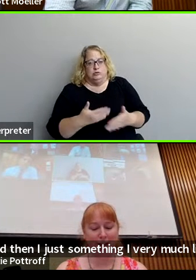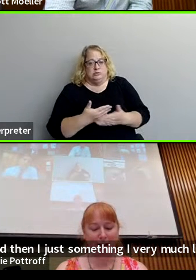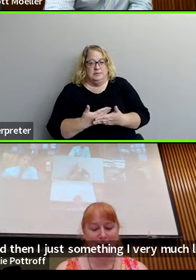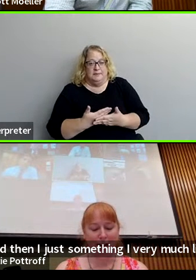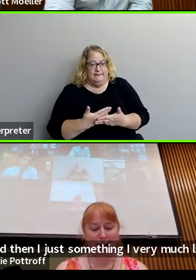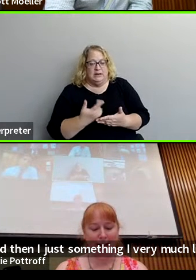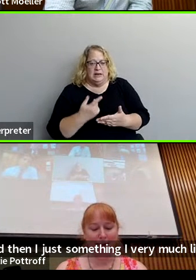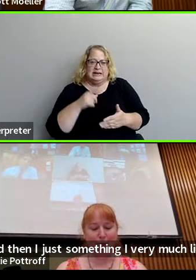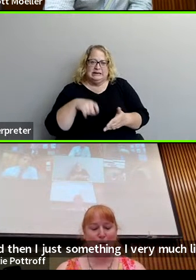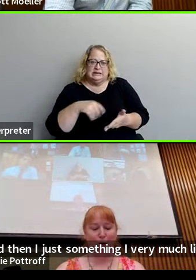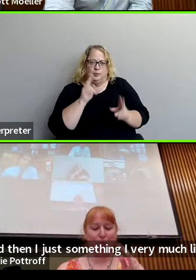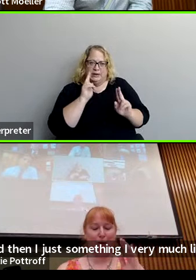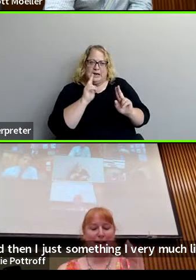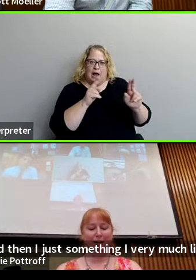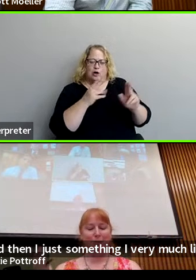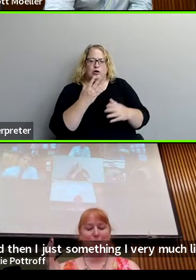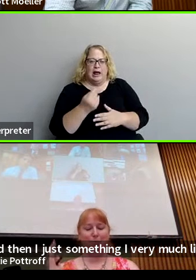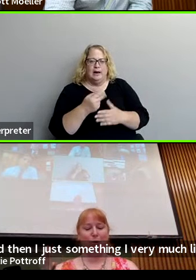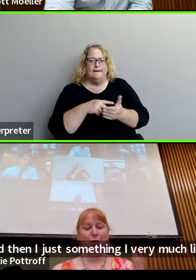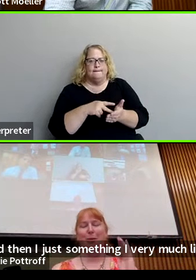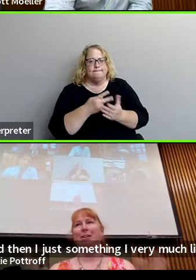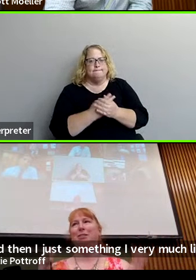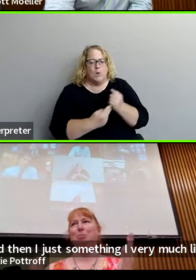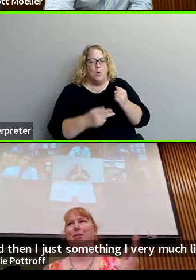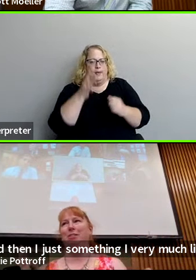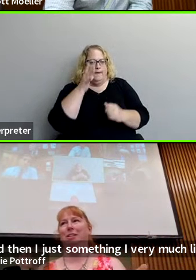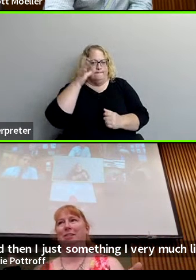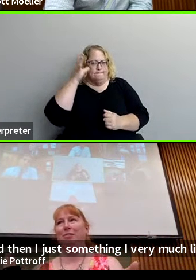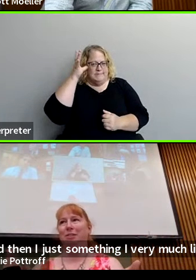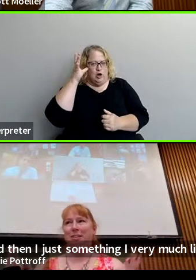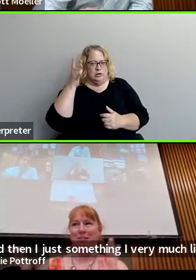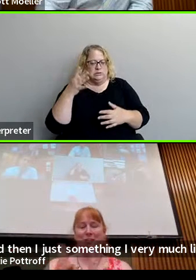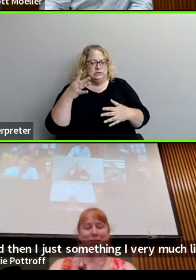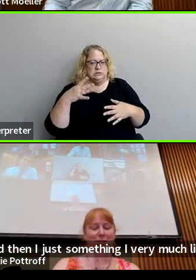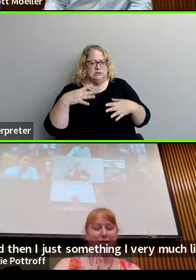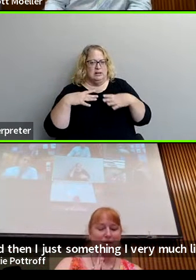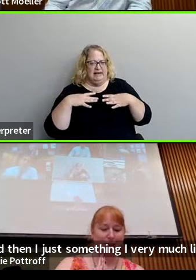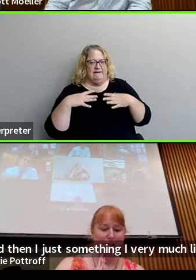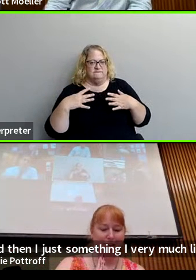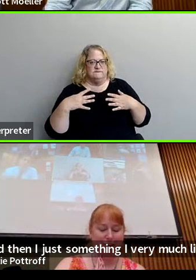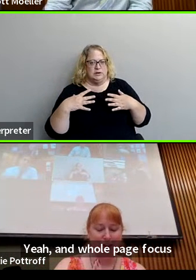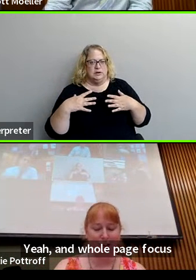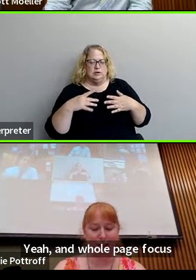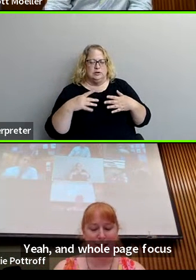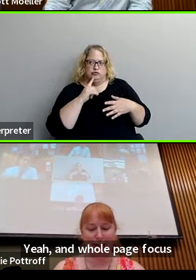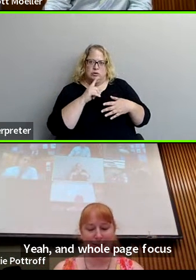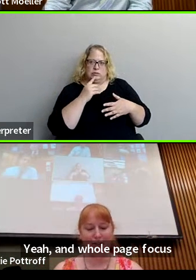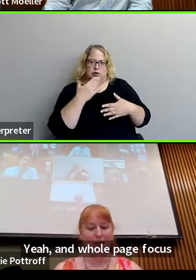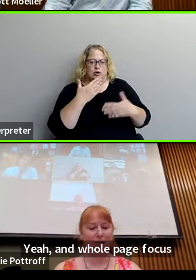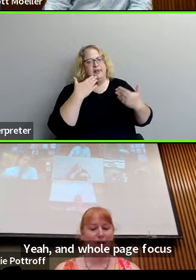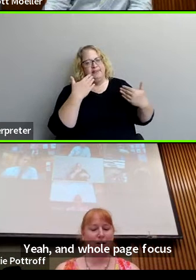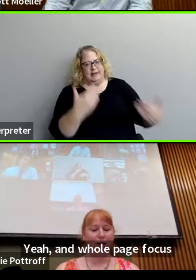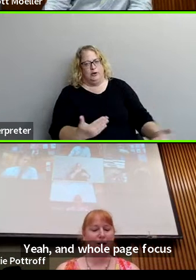to be done. And full parent parental leave.